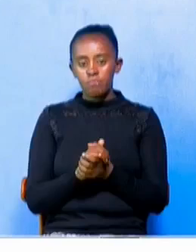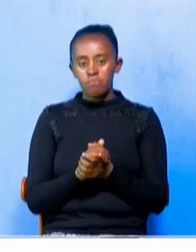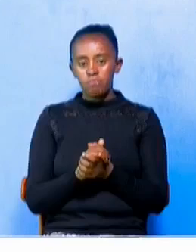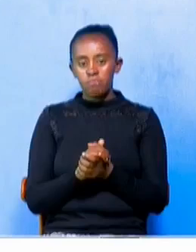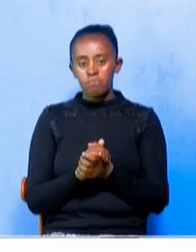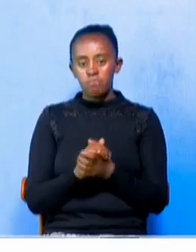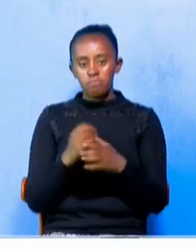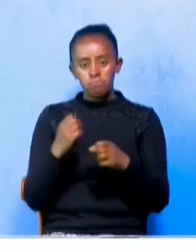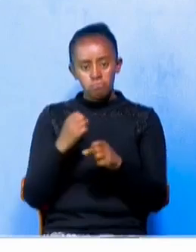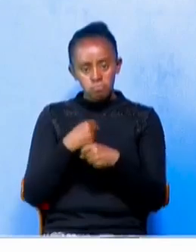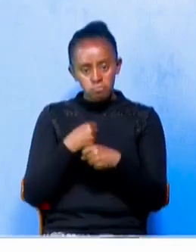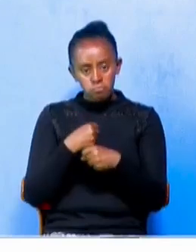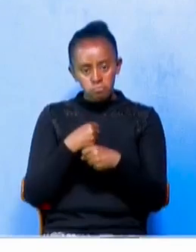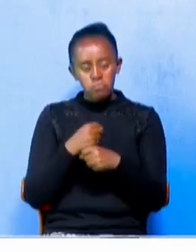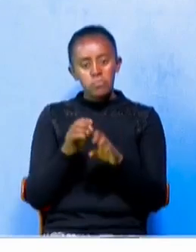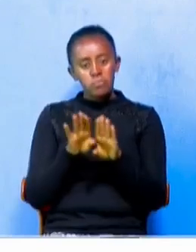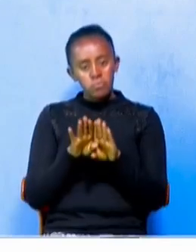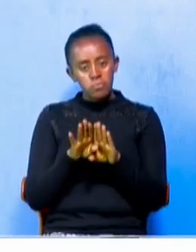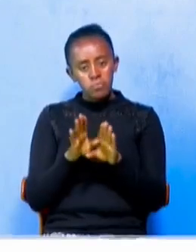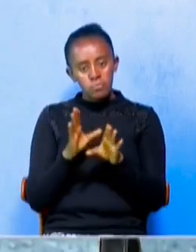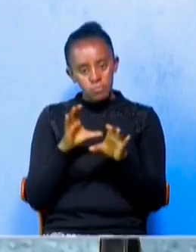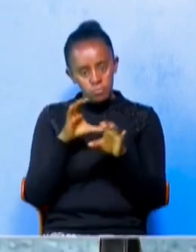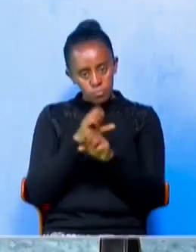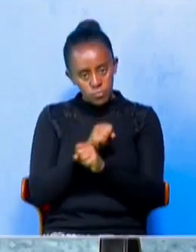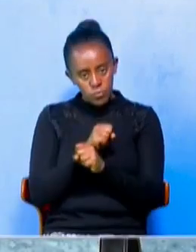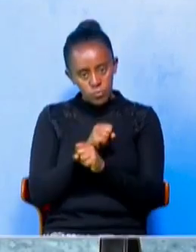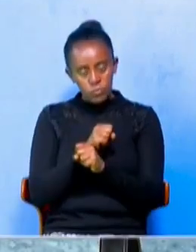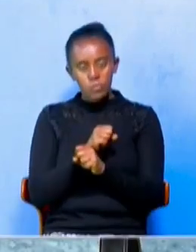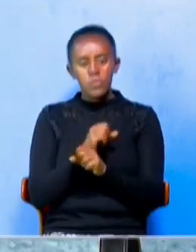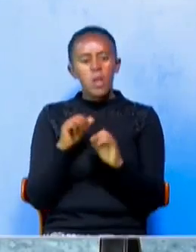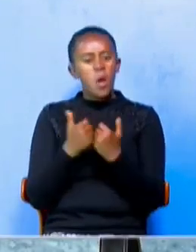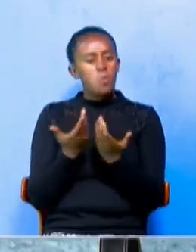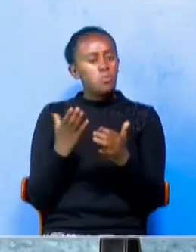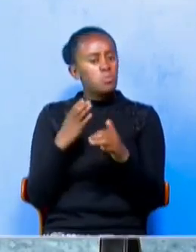How do you close your interview?